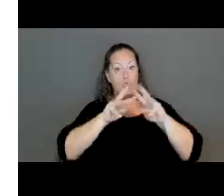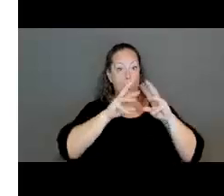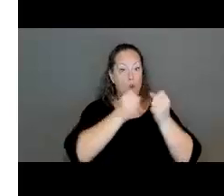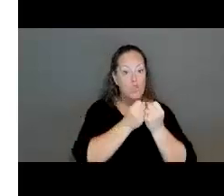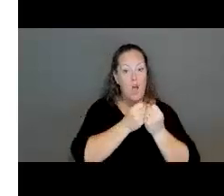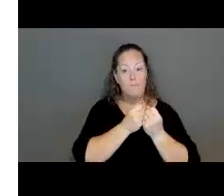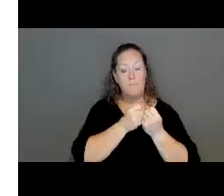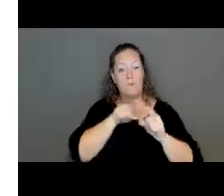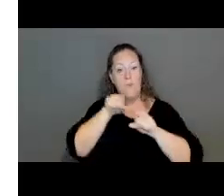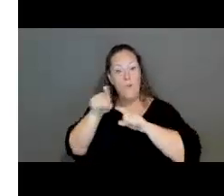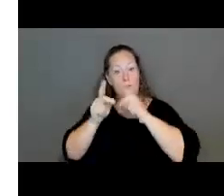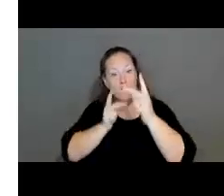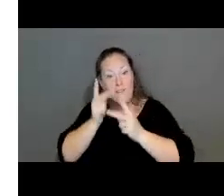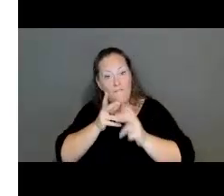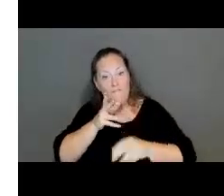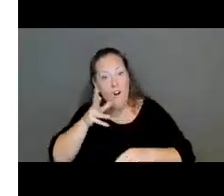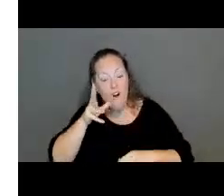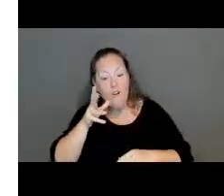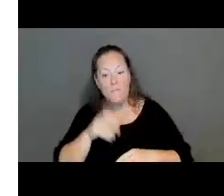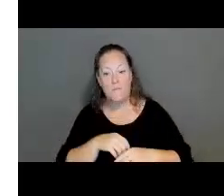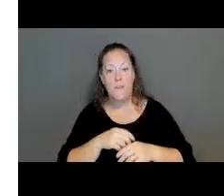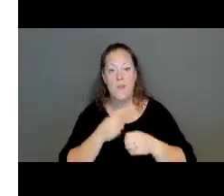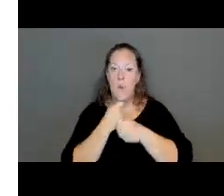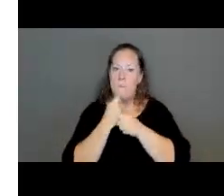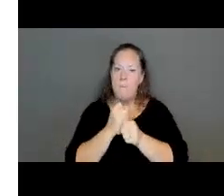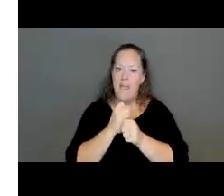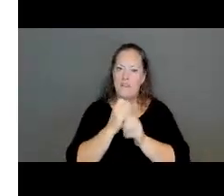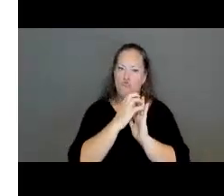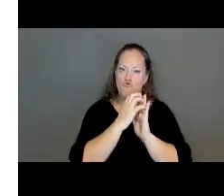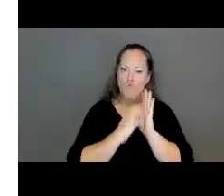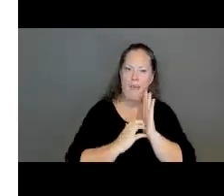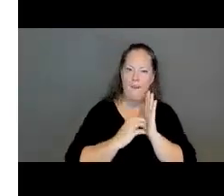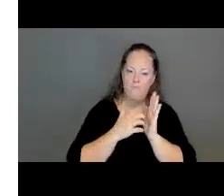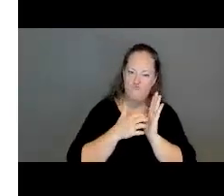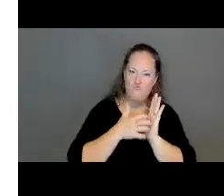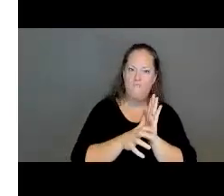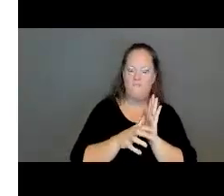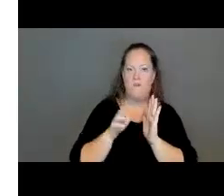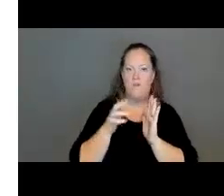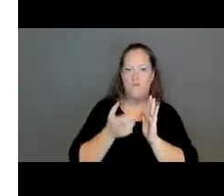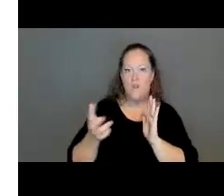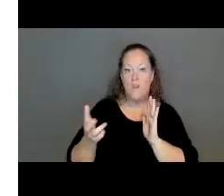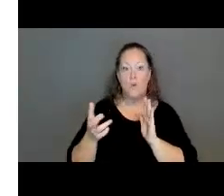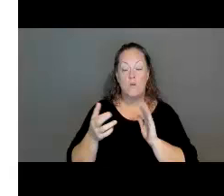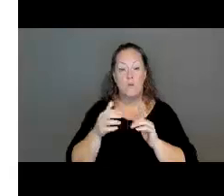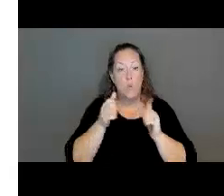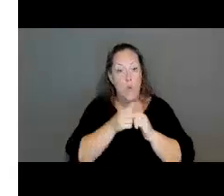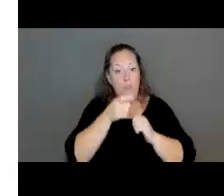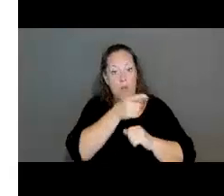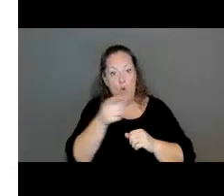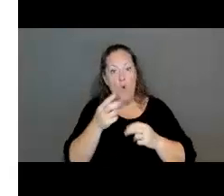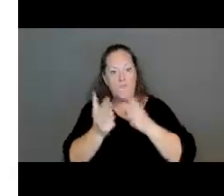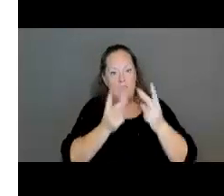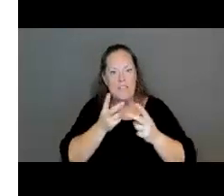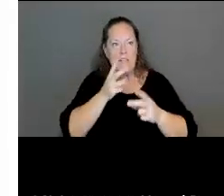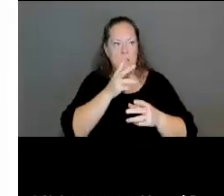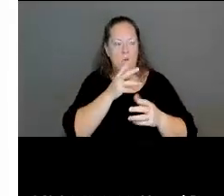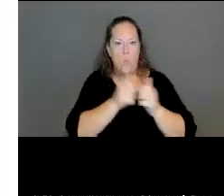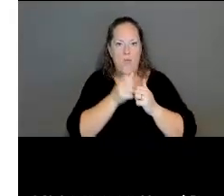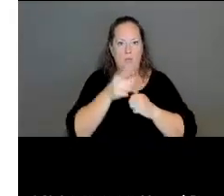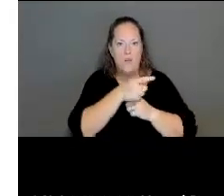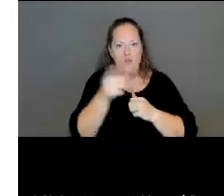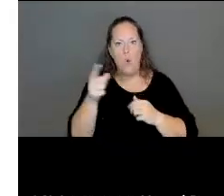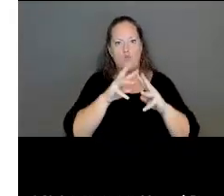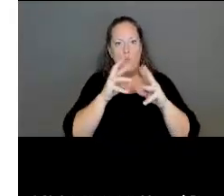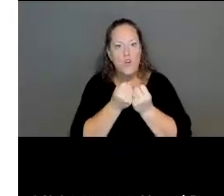We created draft resources. And so within those farm visits, within those workshops, within